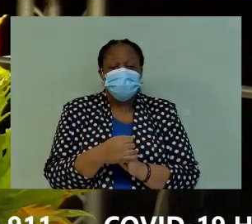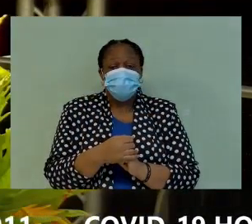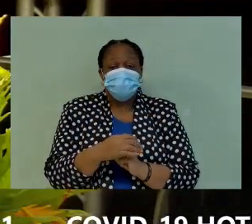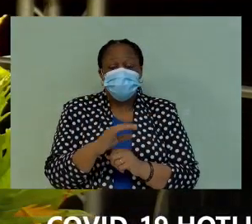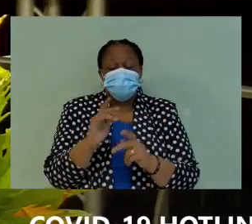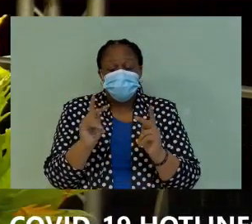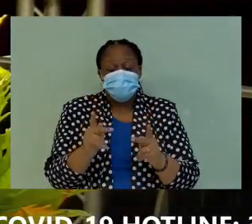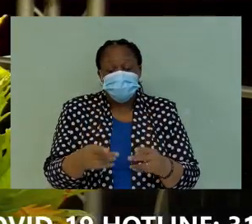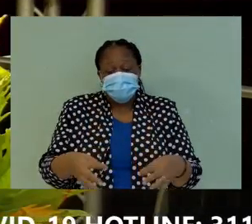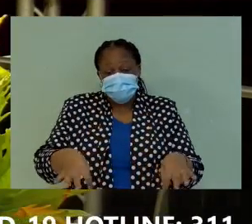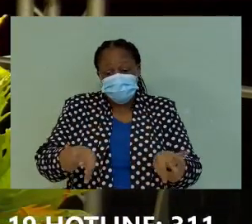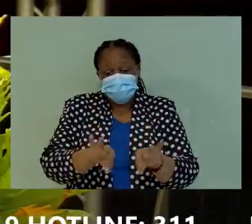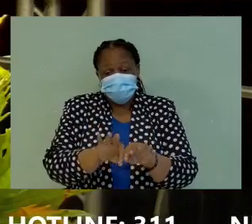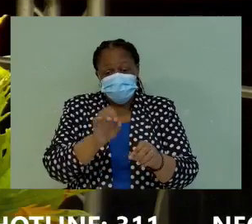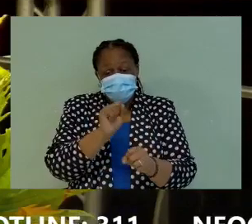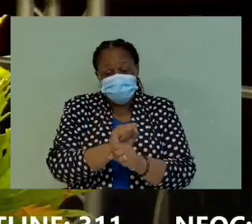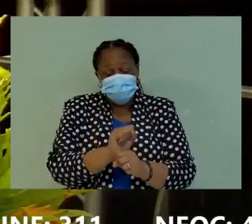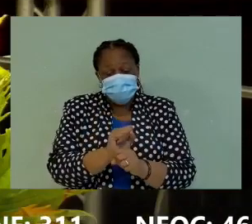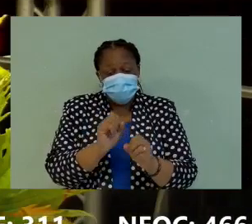frontline workers,